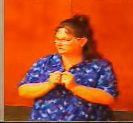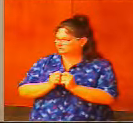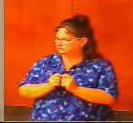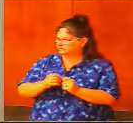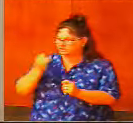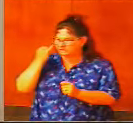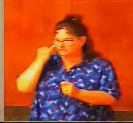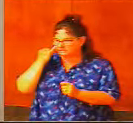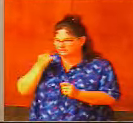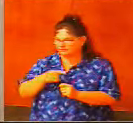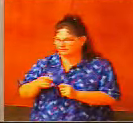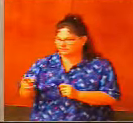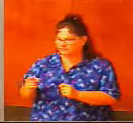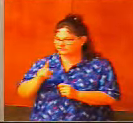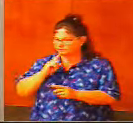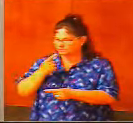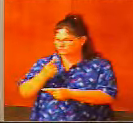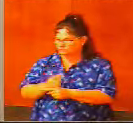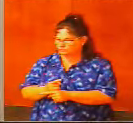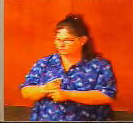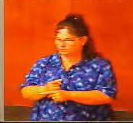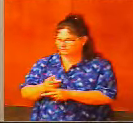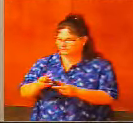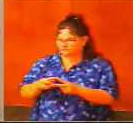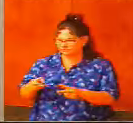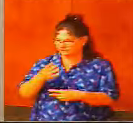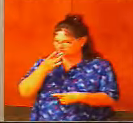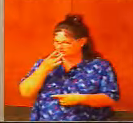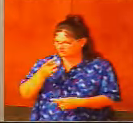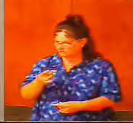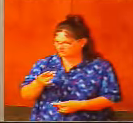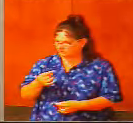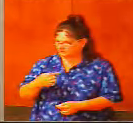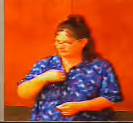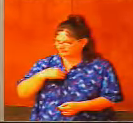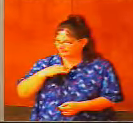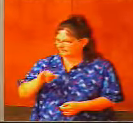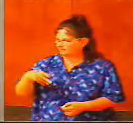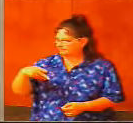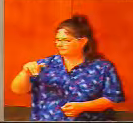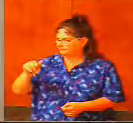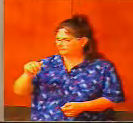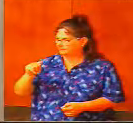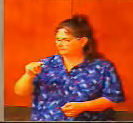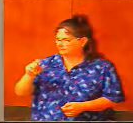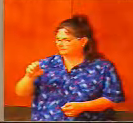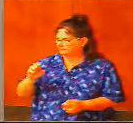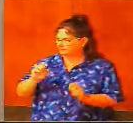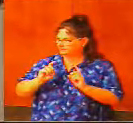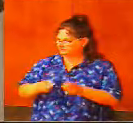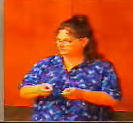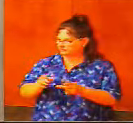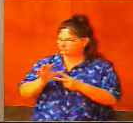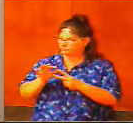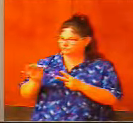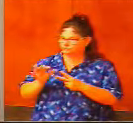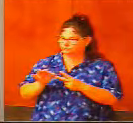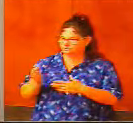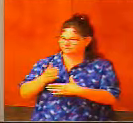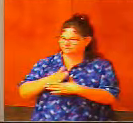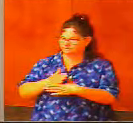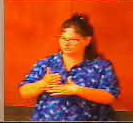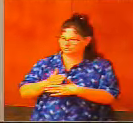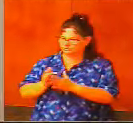If those manuscripts are correct, it's very interesting to me that Pilate gave them the choice